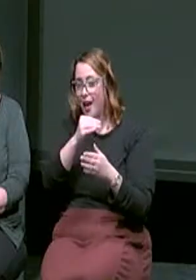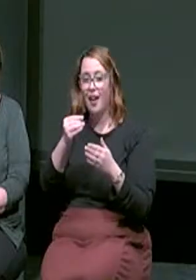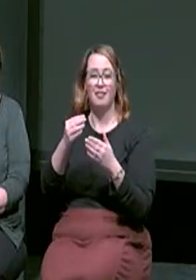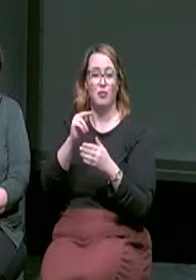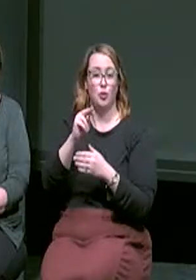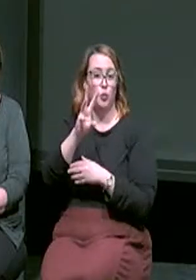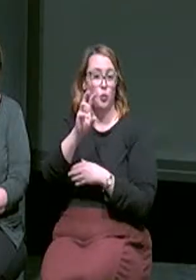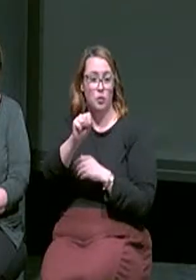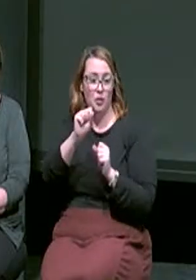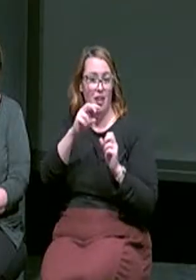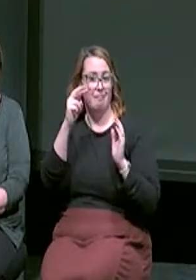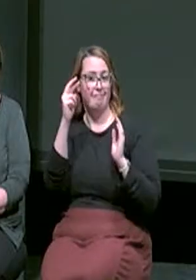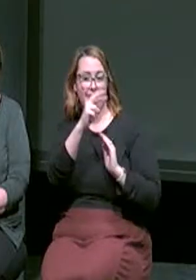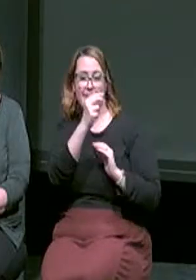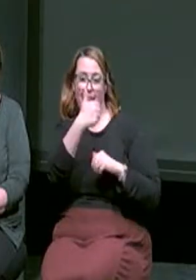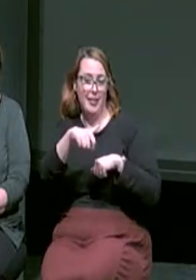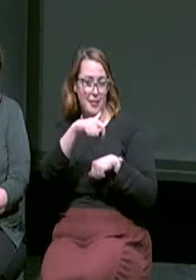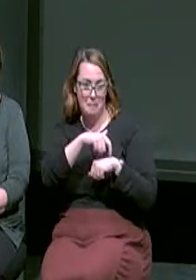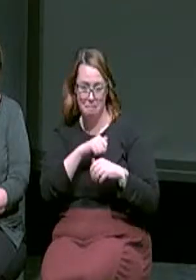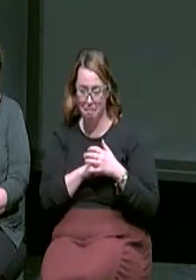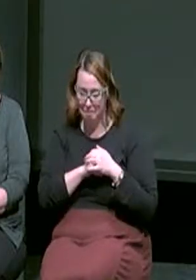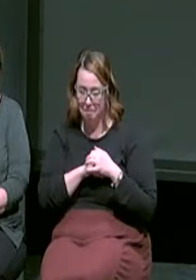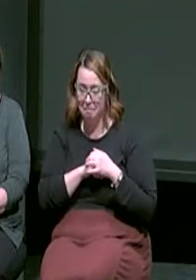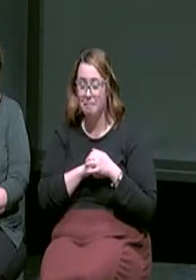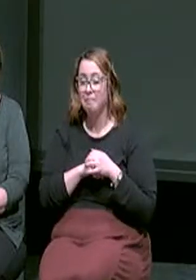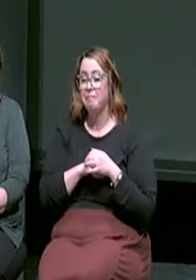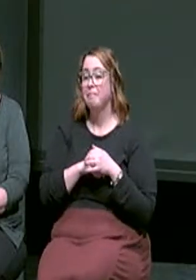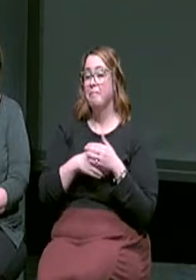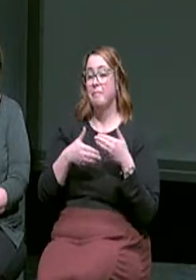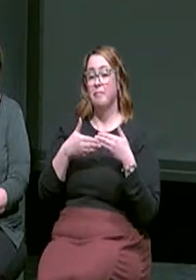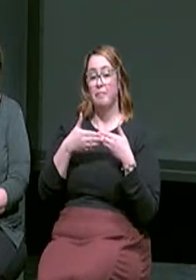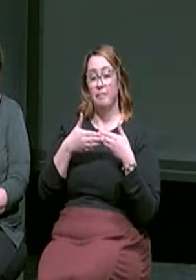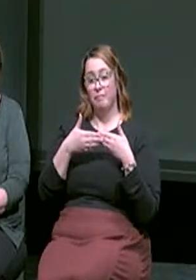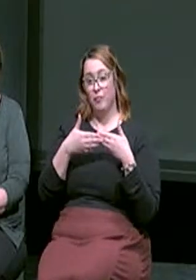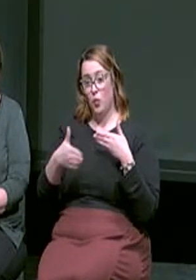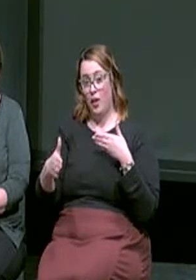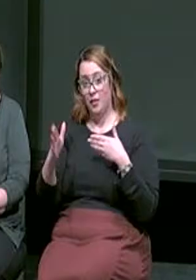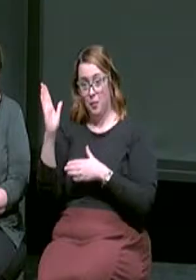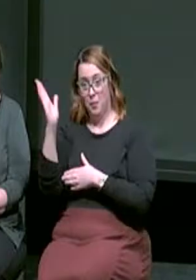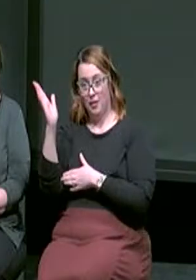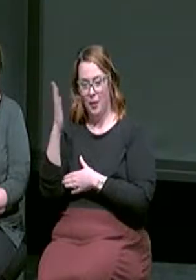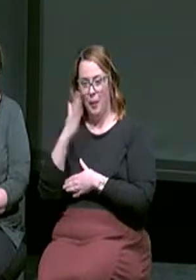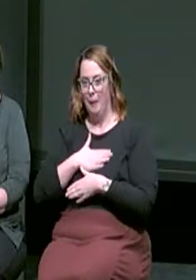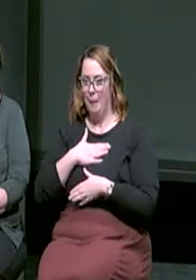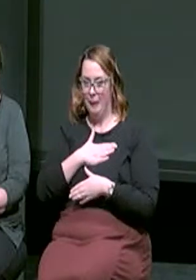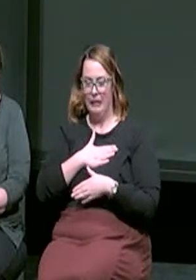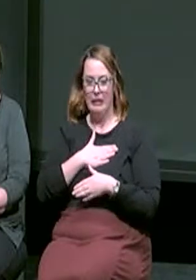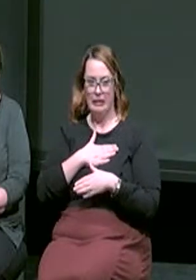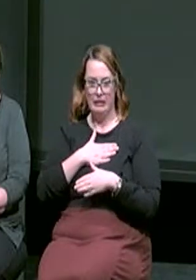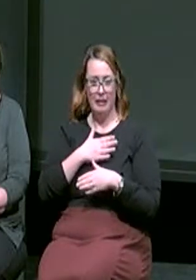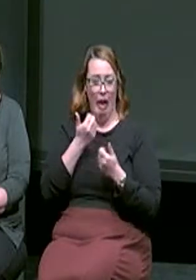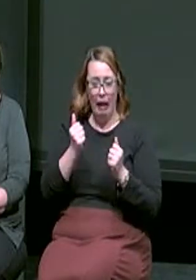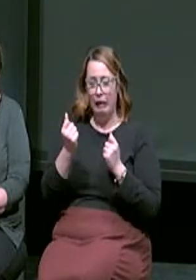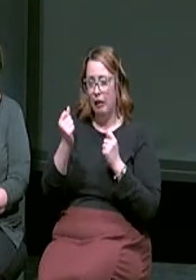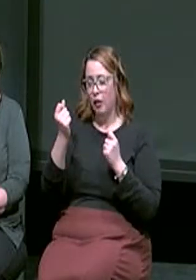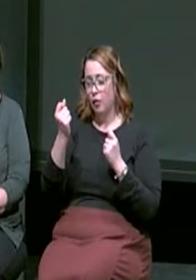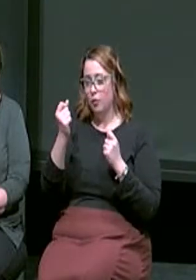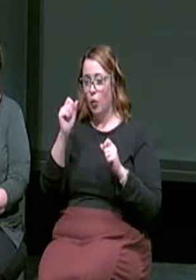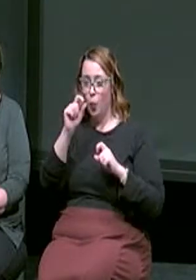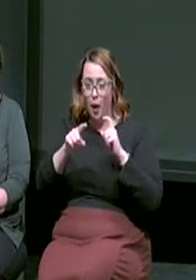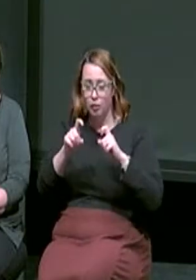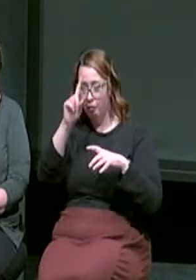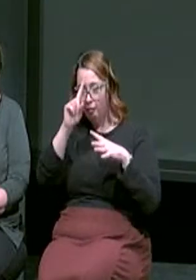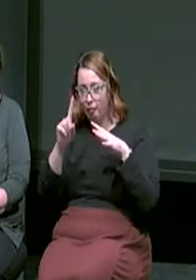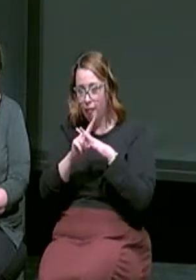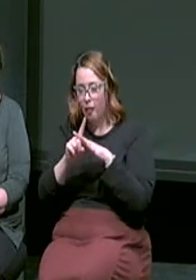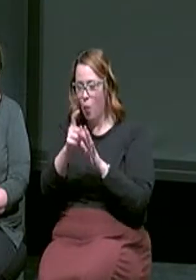You can go there anytime. So for the rest of the presentation, we ask that you please hold all your questions to the end, and we will have